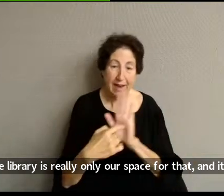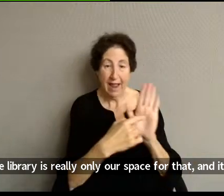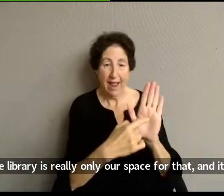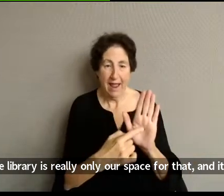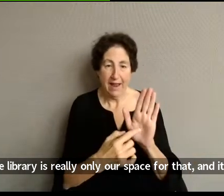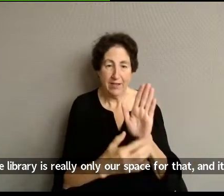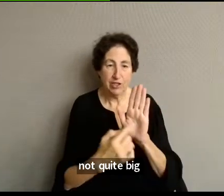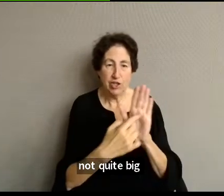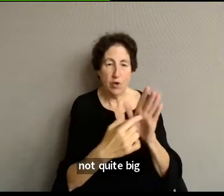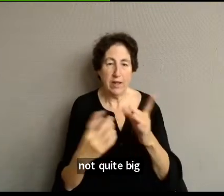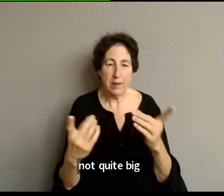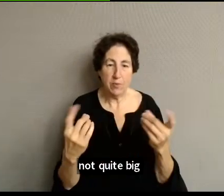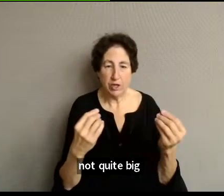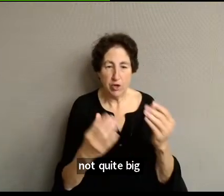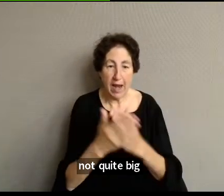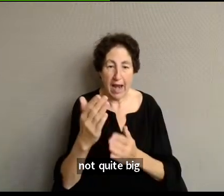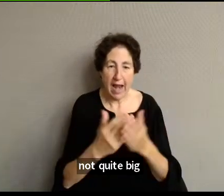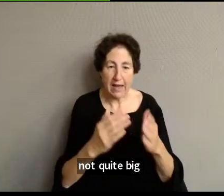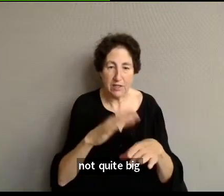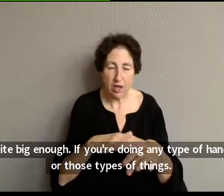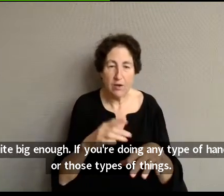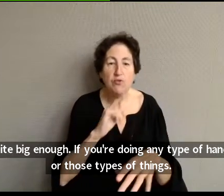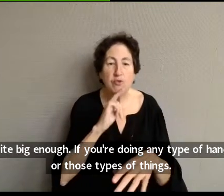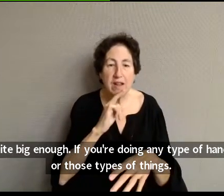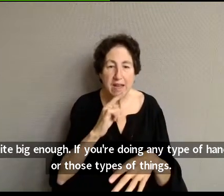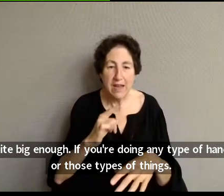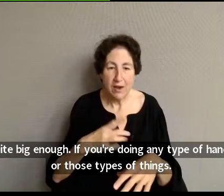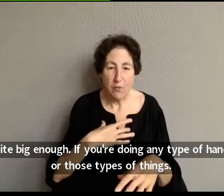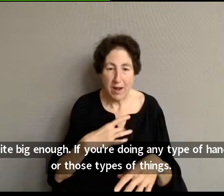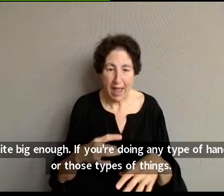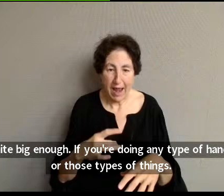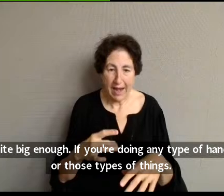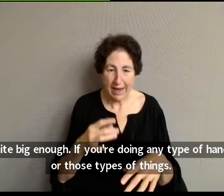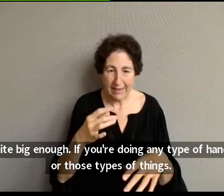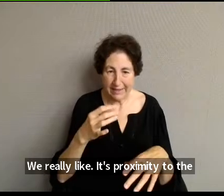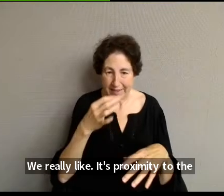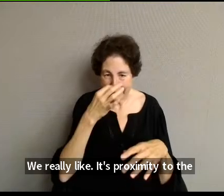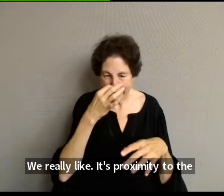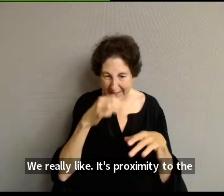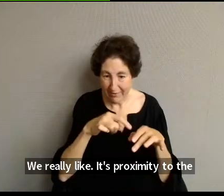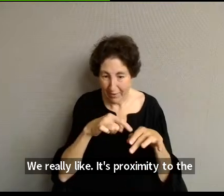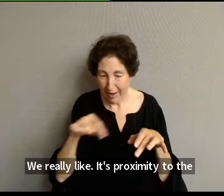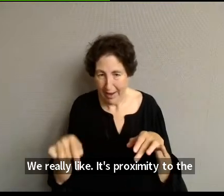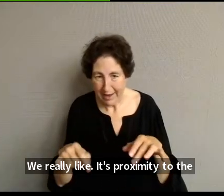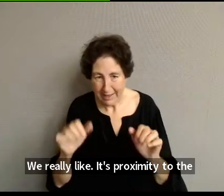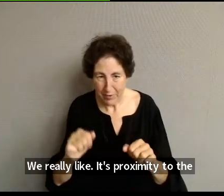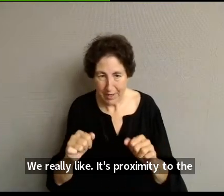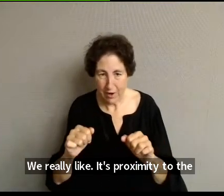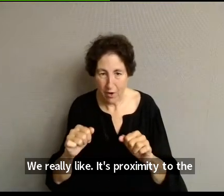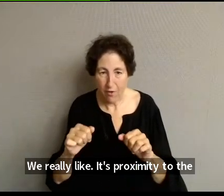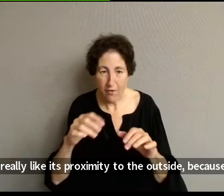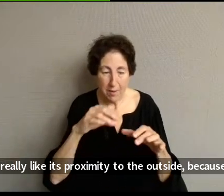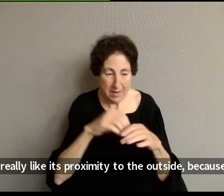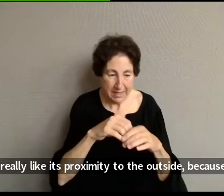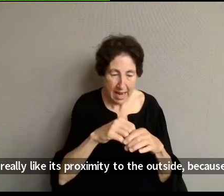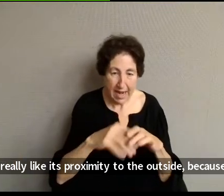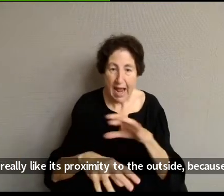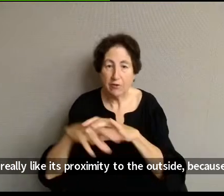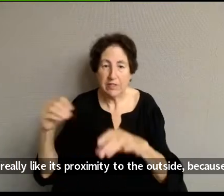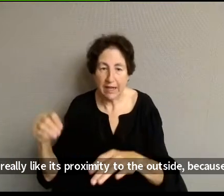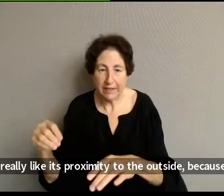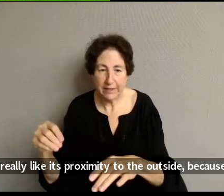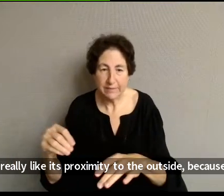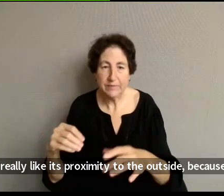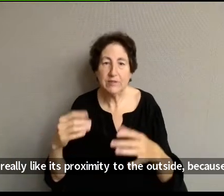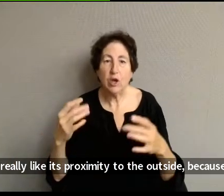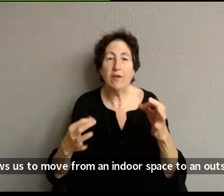types of things. We really like its proximity to the outside because it allows us to move from an indoor space to an outside space. So when we have